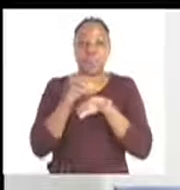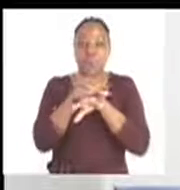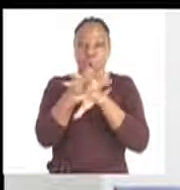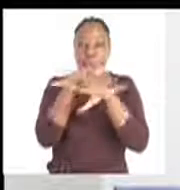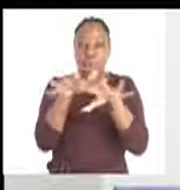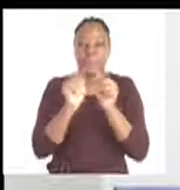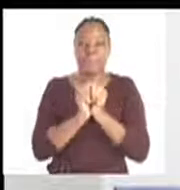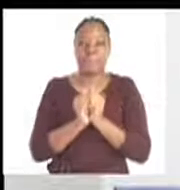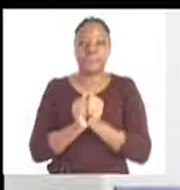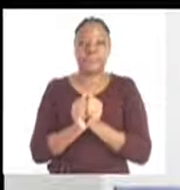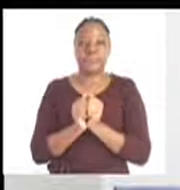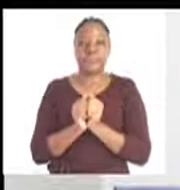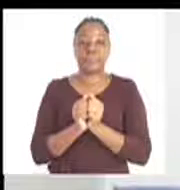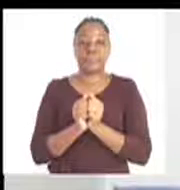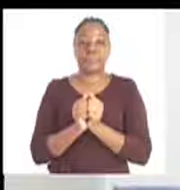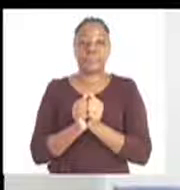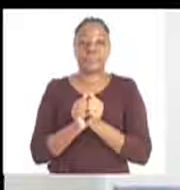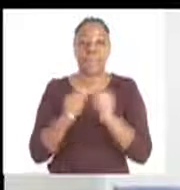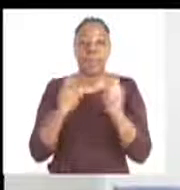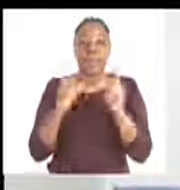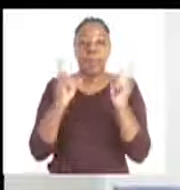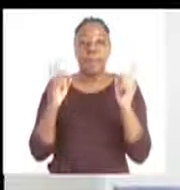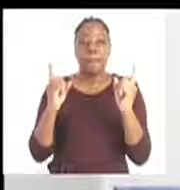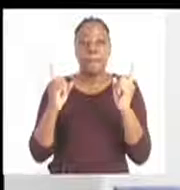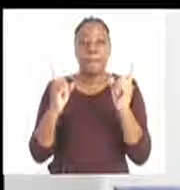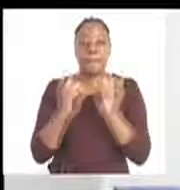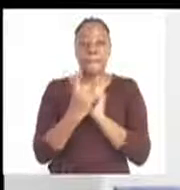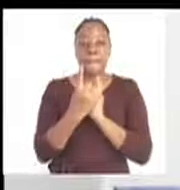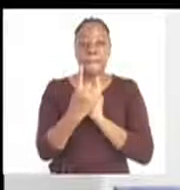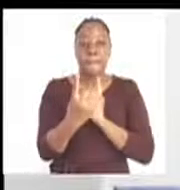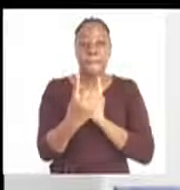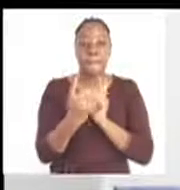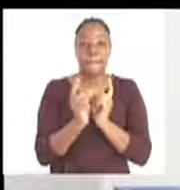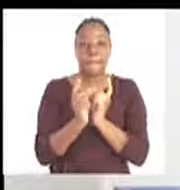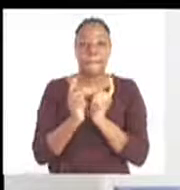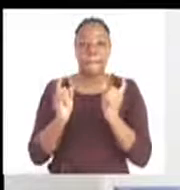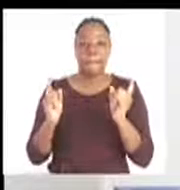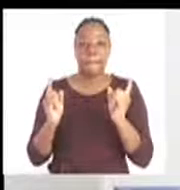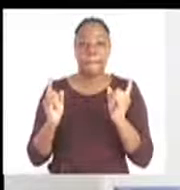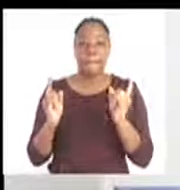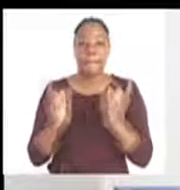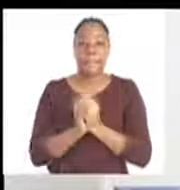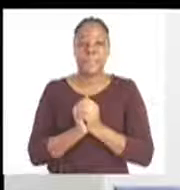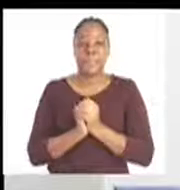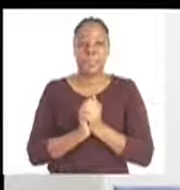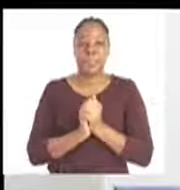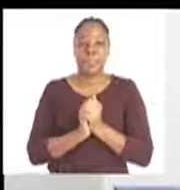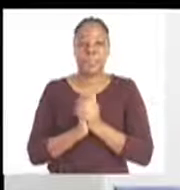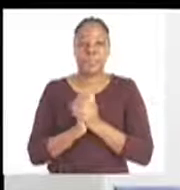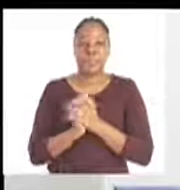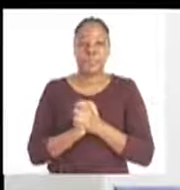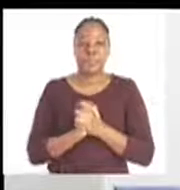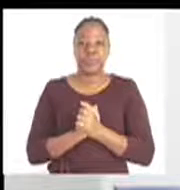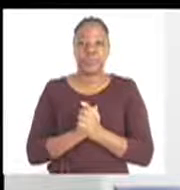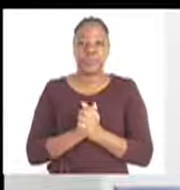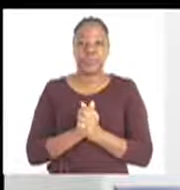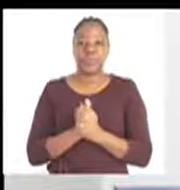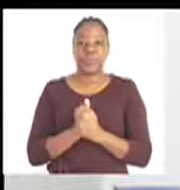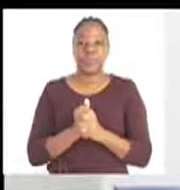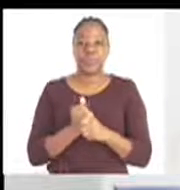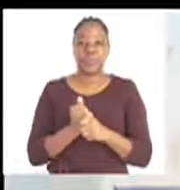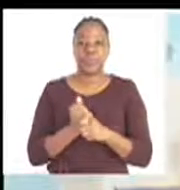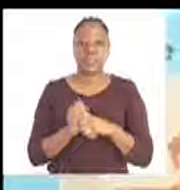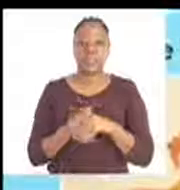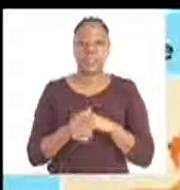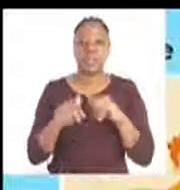is to practice good social distancing. So let's check. You check beside you and in front of you.